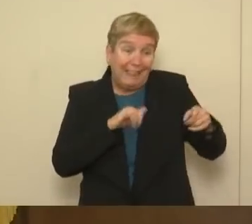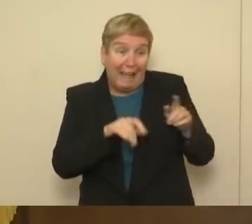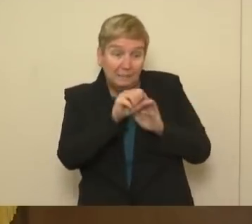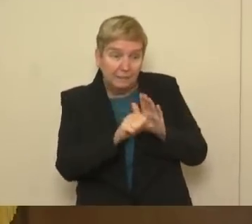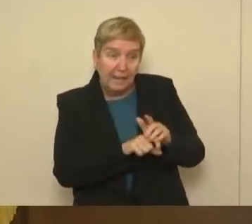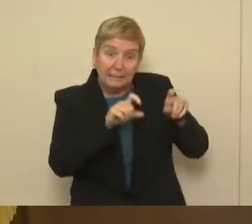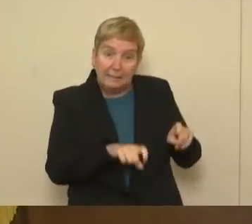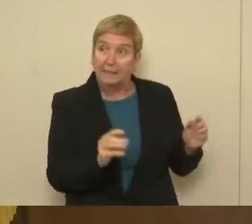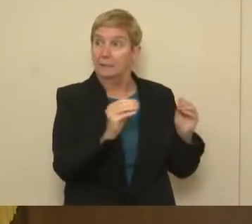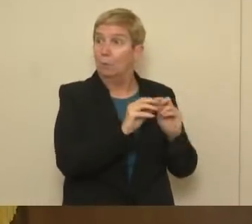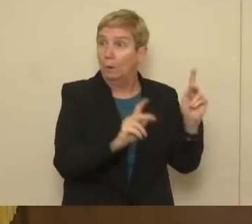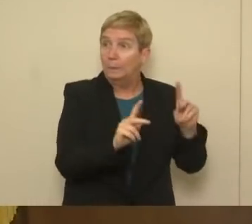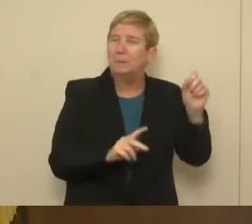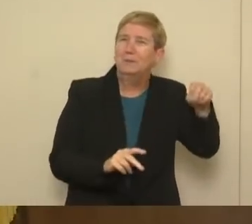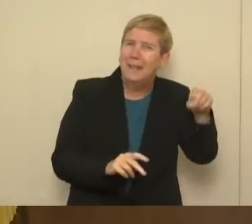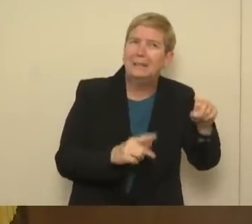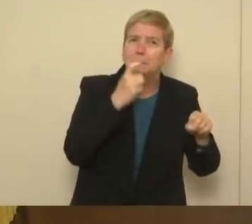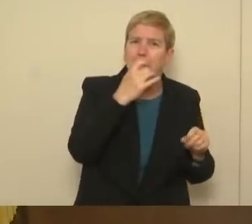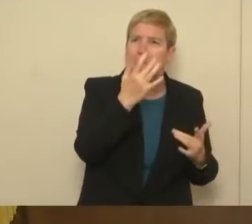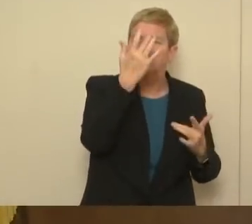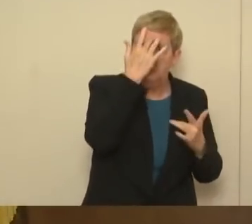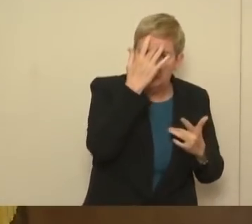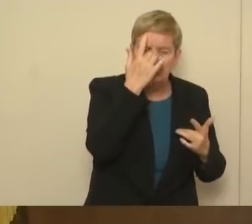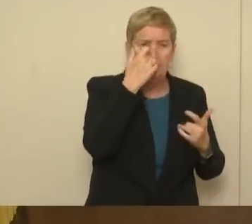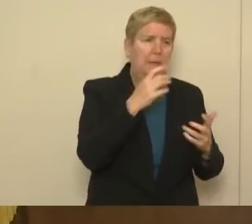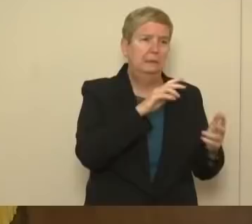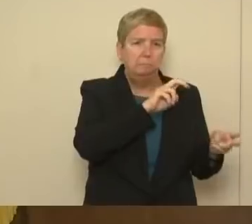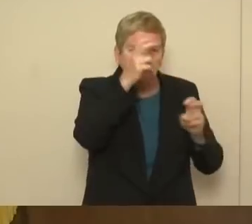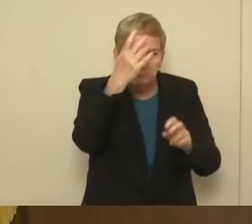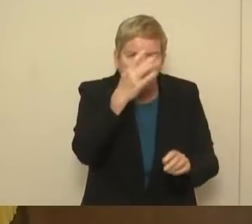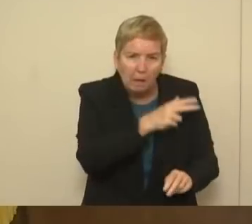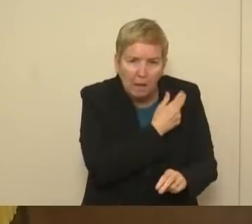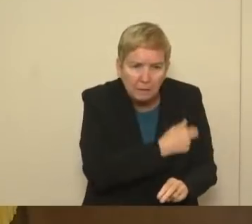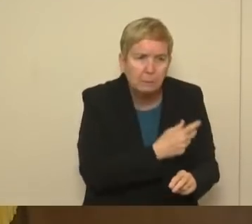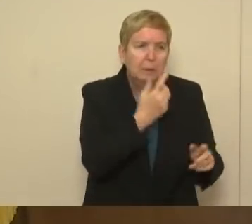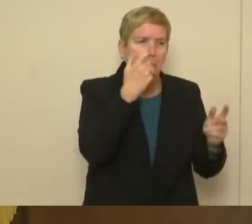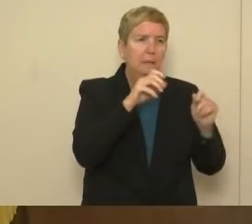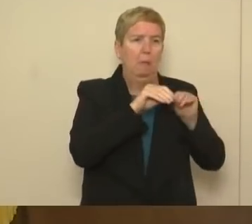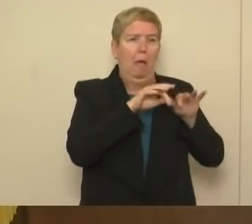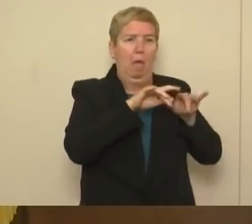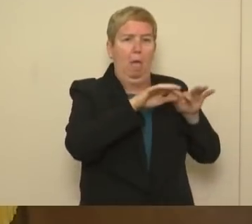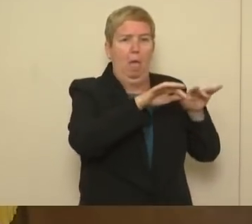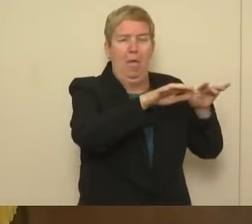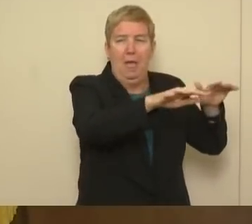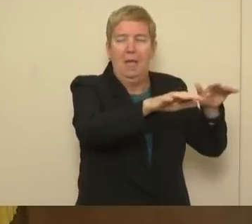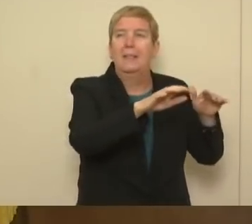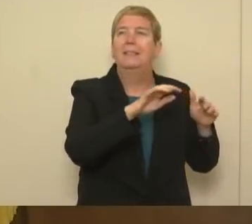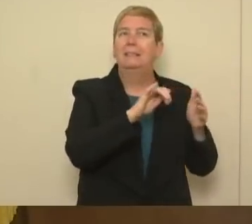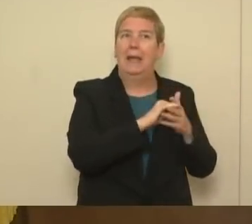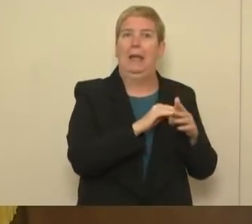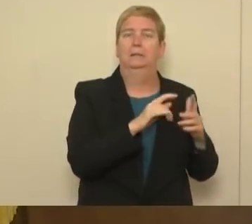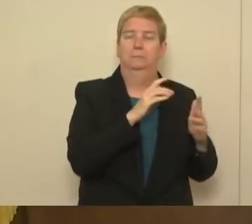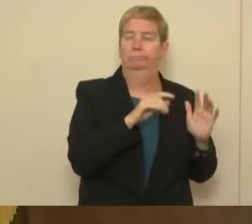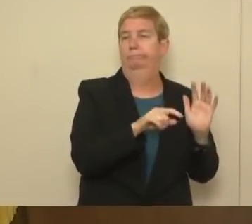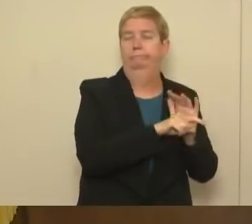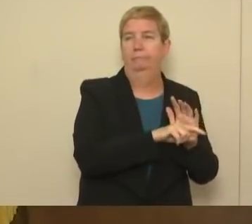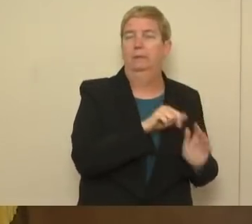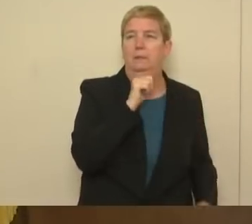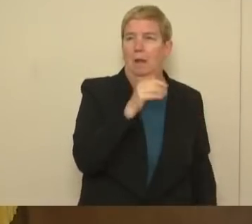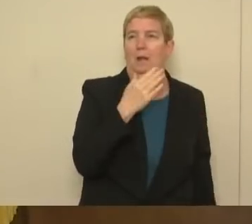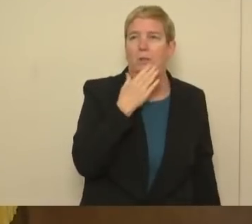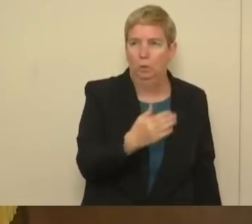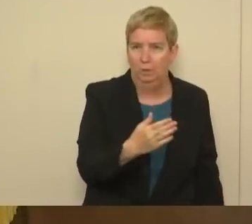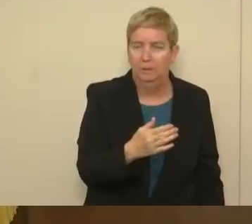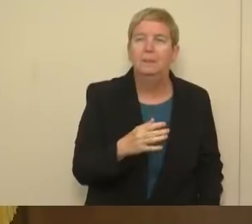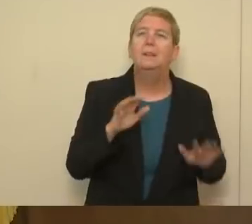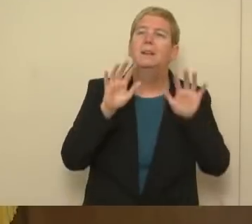sick, who are asking you for help, and you're seeing it translate into all the negative metrics. So I don't